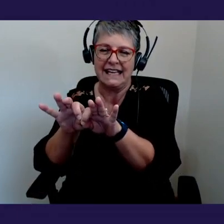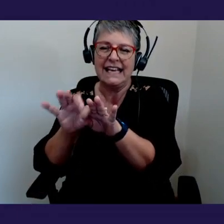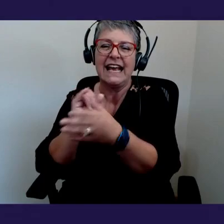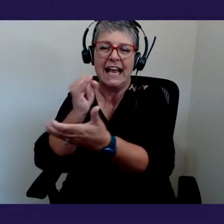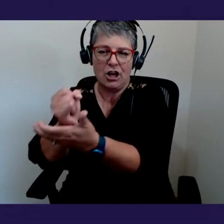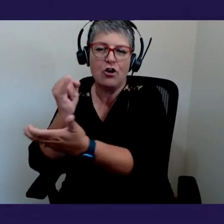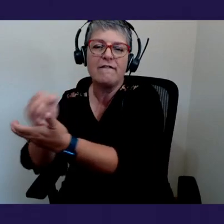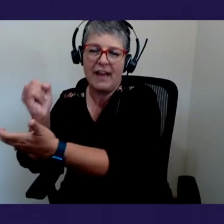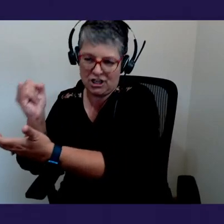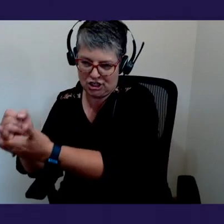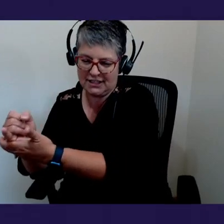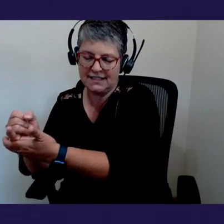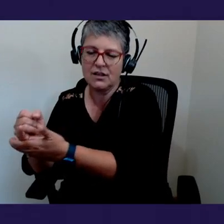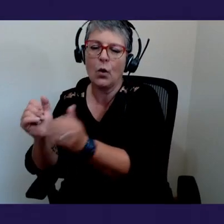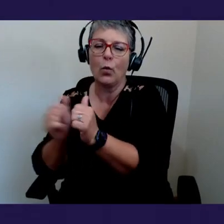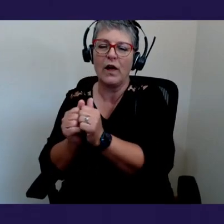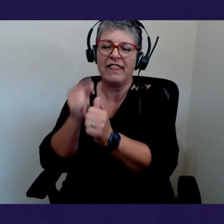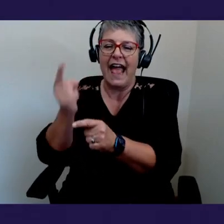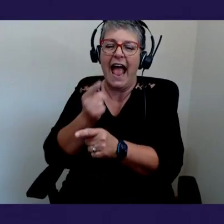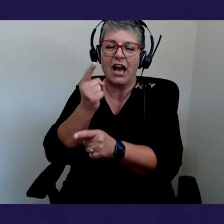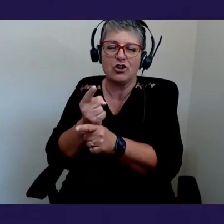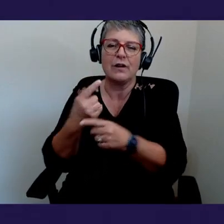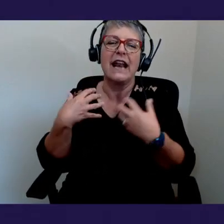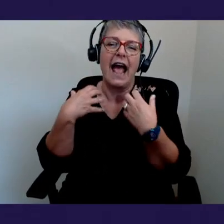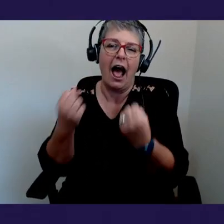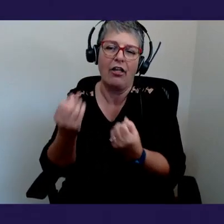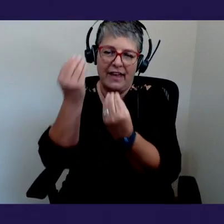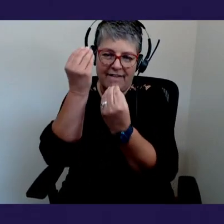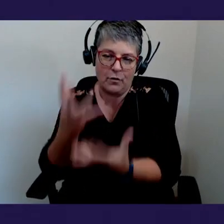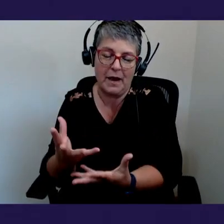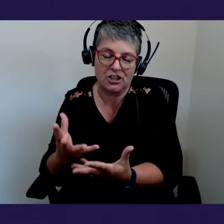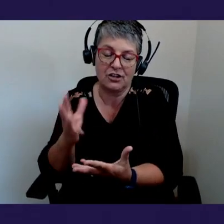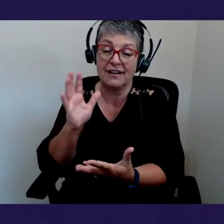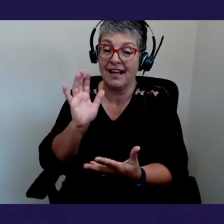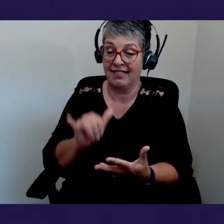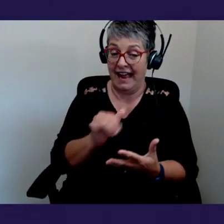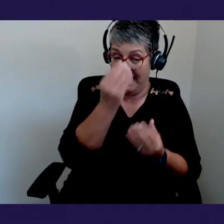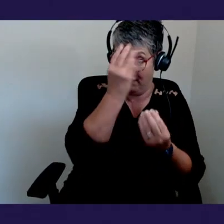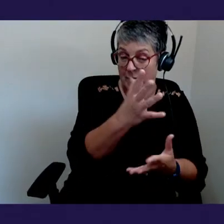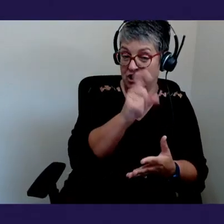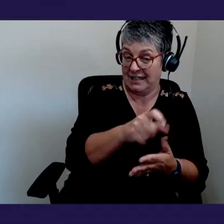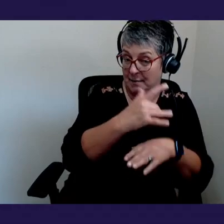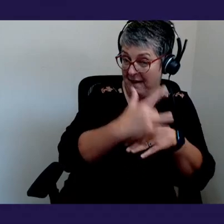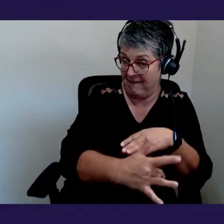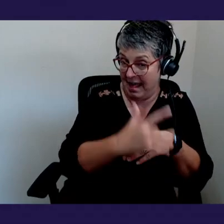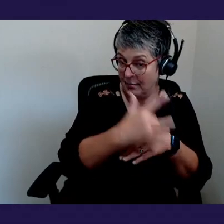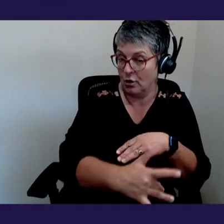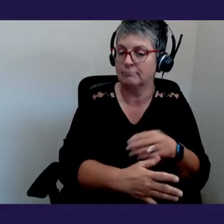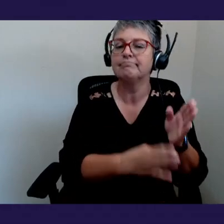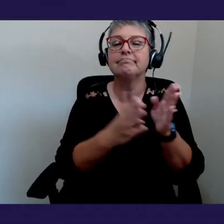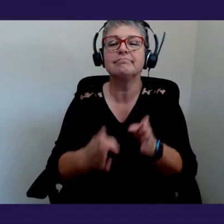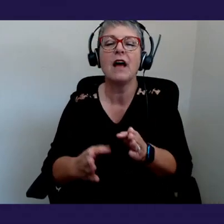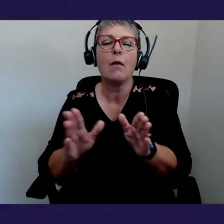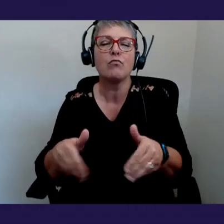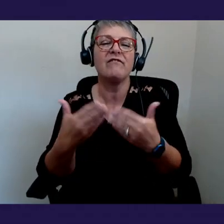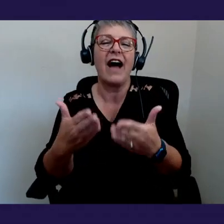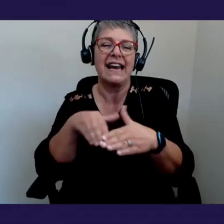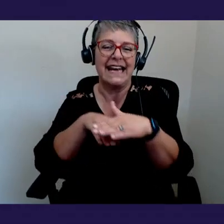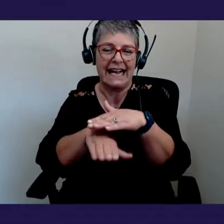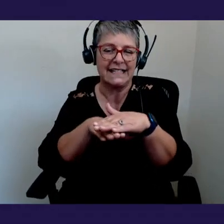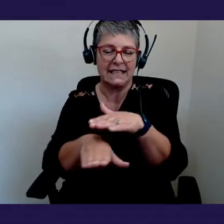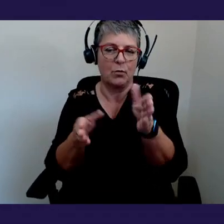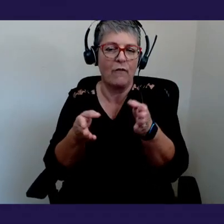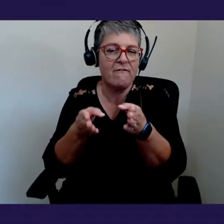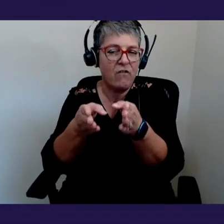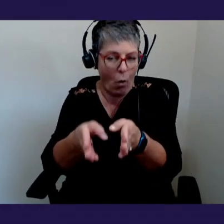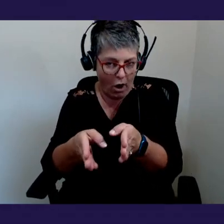information must be 1, available in that person's environment, 2, provided in an accessible form to culture, to